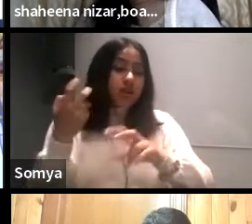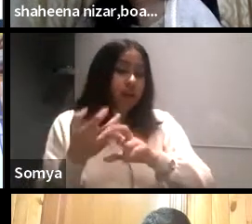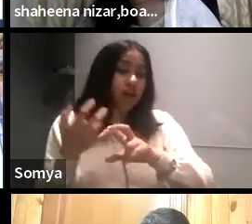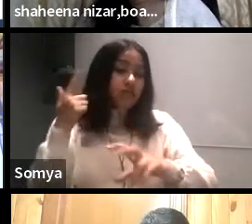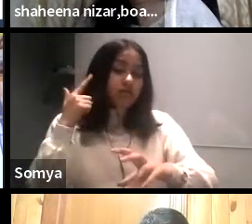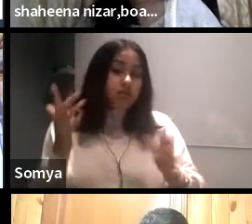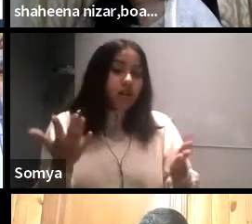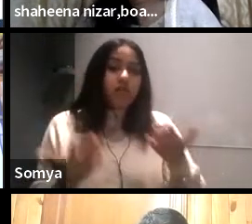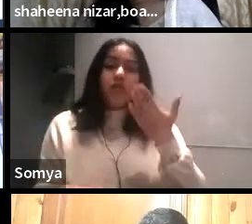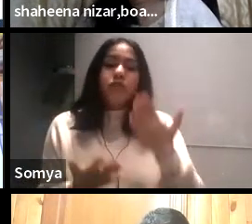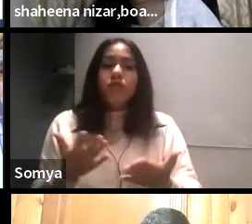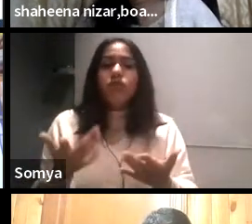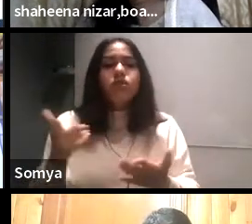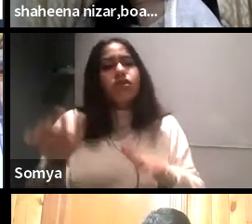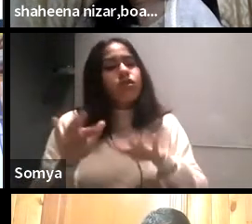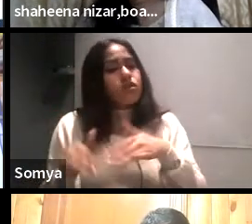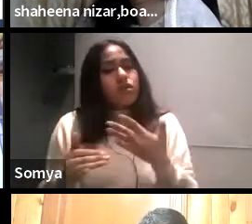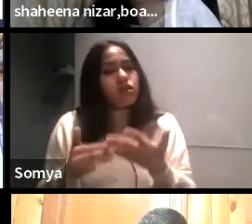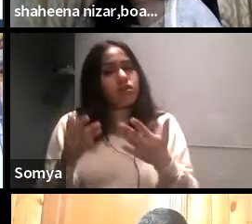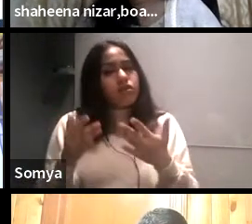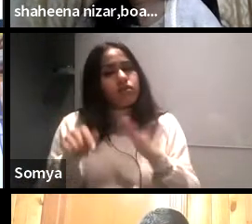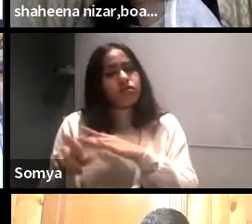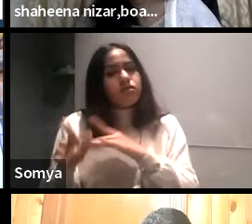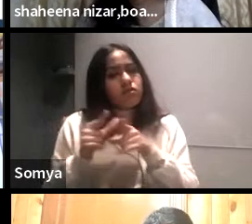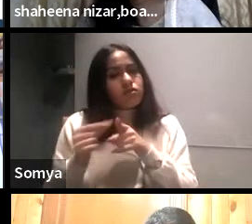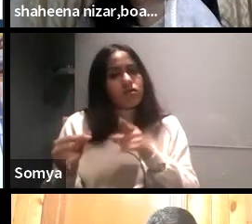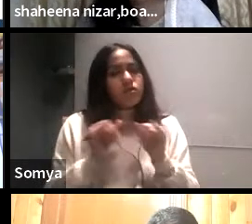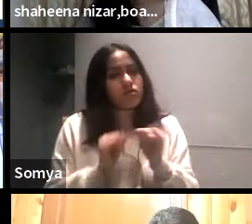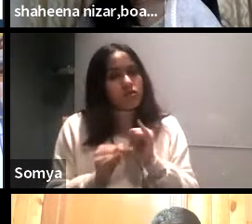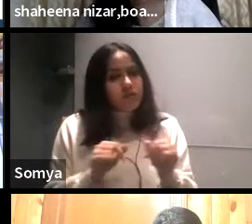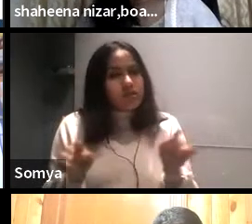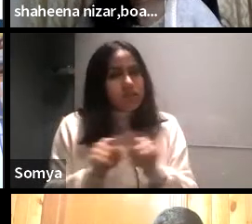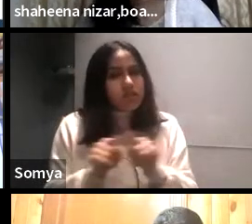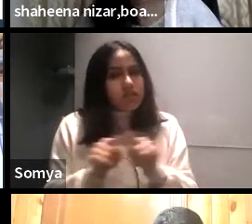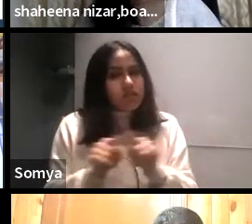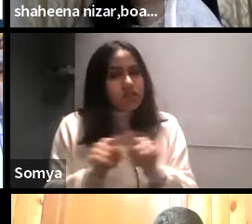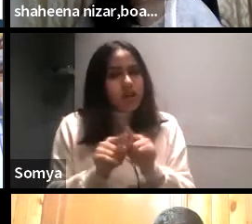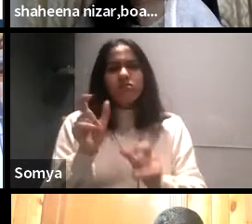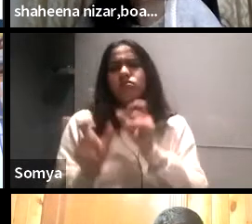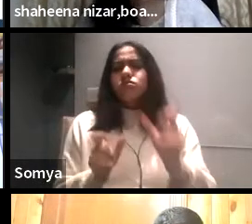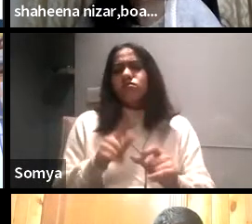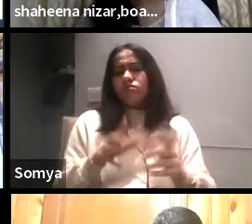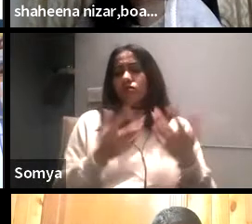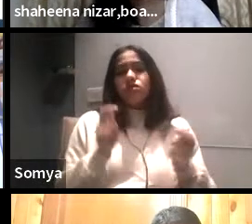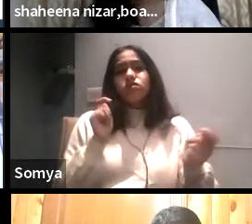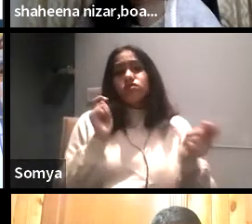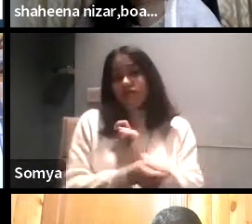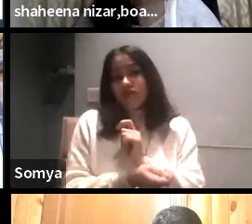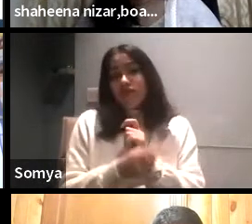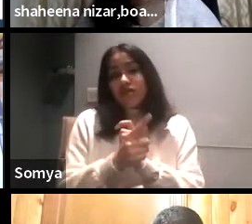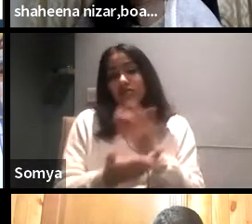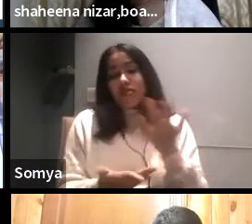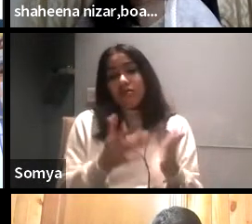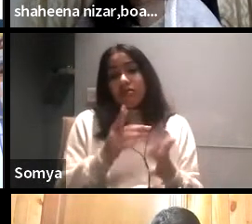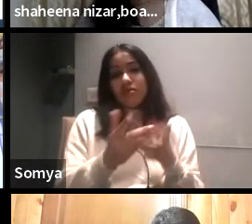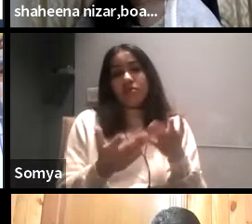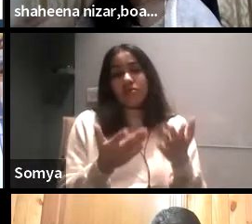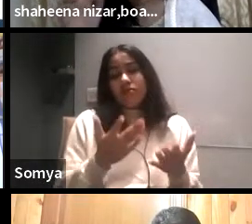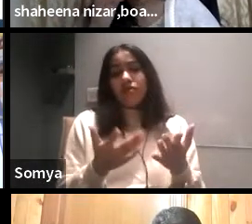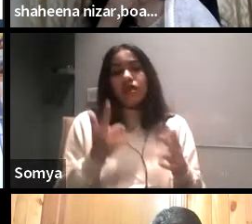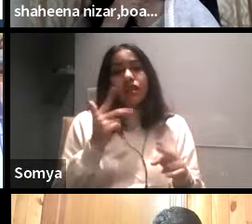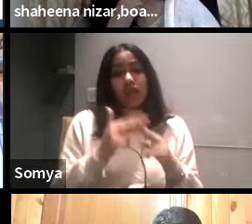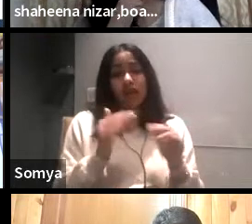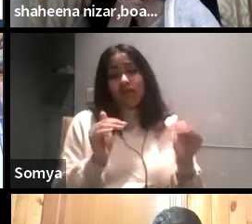course, if those candidates had then asked the employer to make changes, I'm sure they would have done, but it's a very